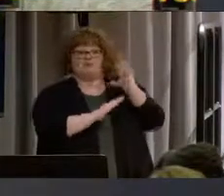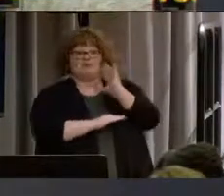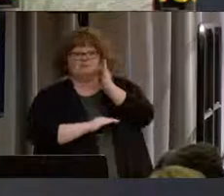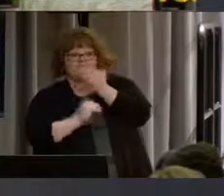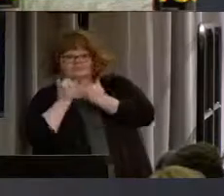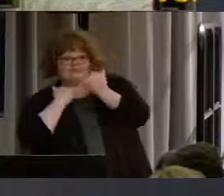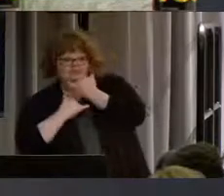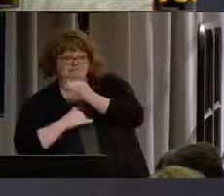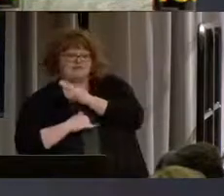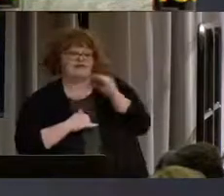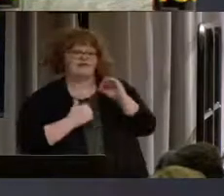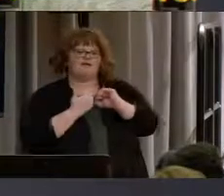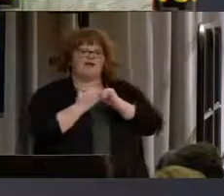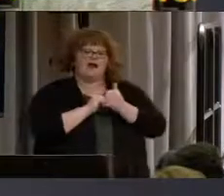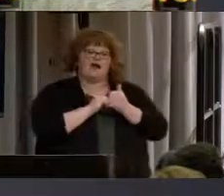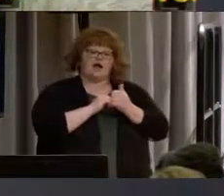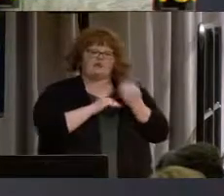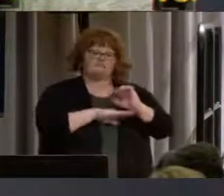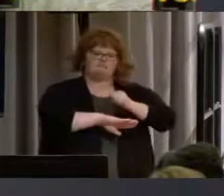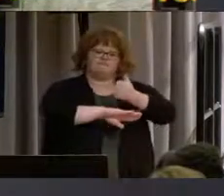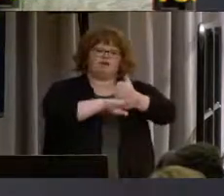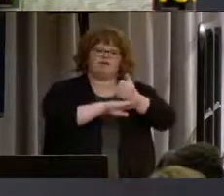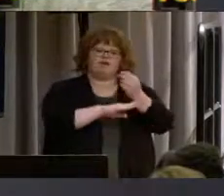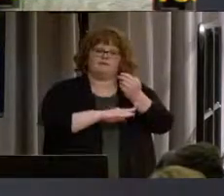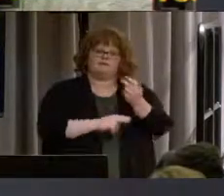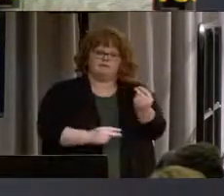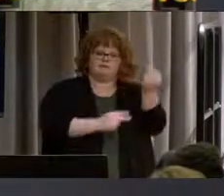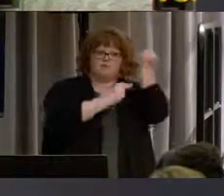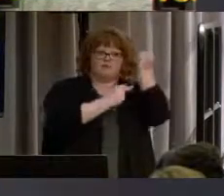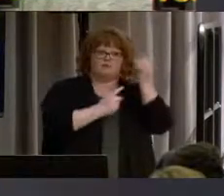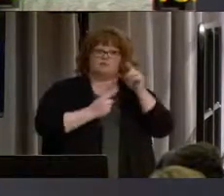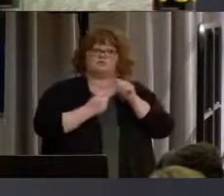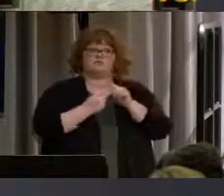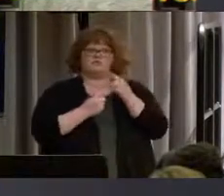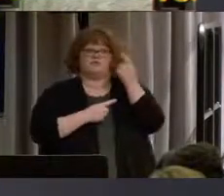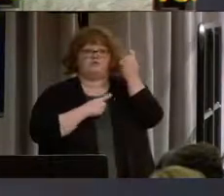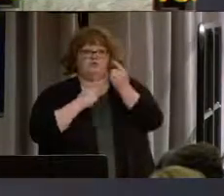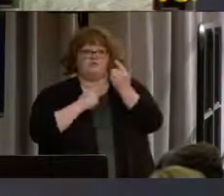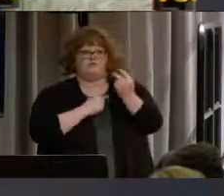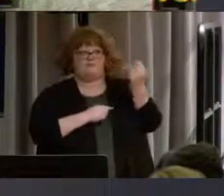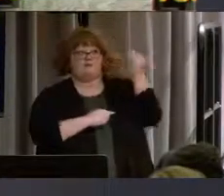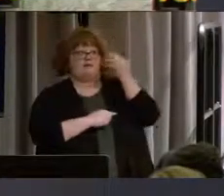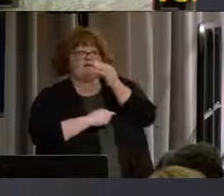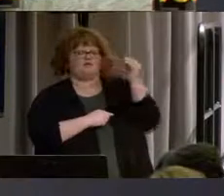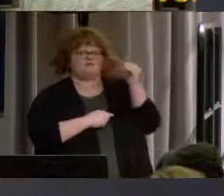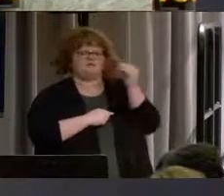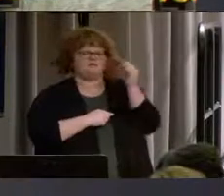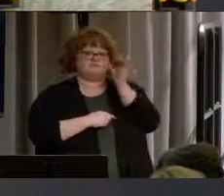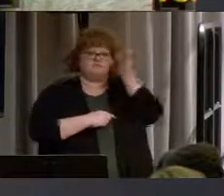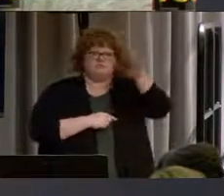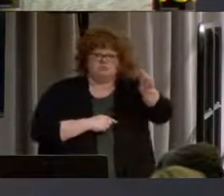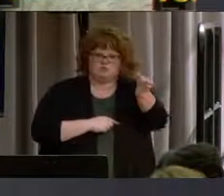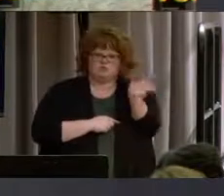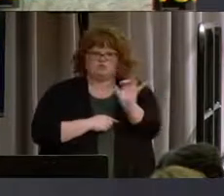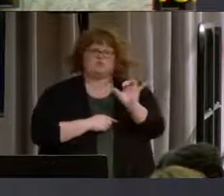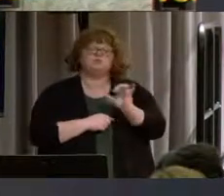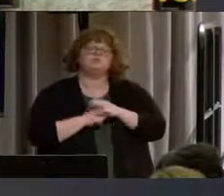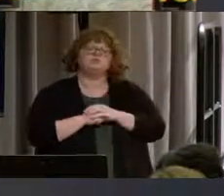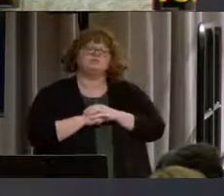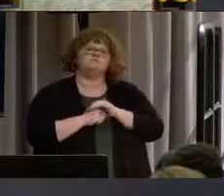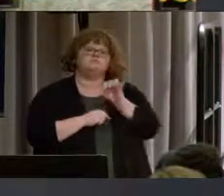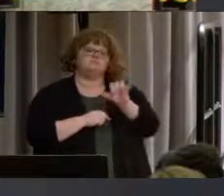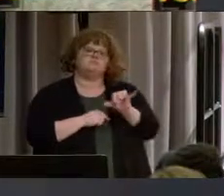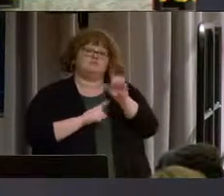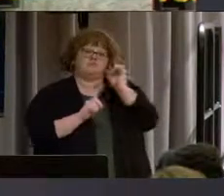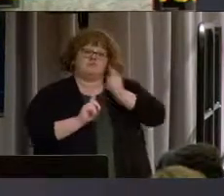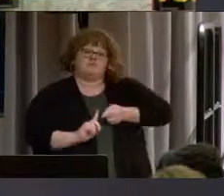we use memorials to think as much forward as we do looking at the past? So those would be the insights I